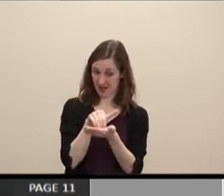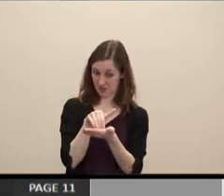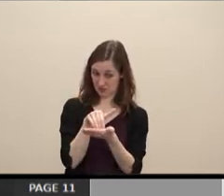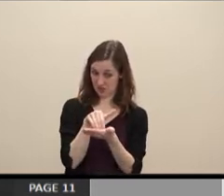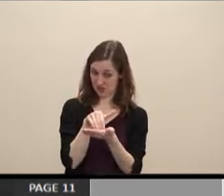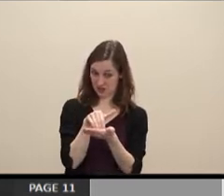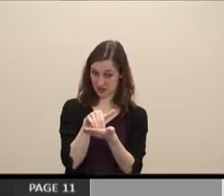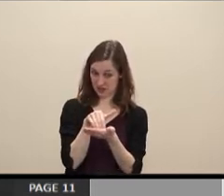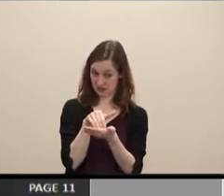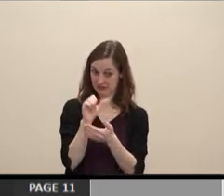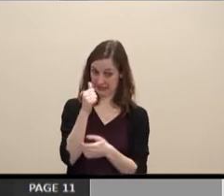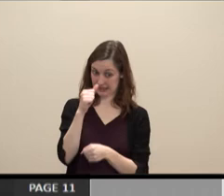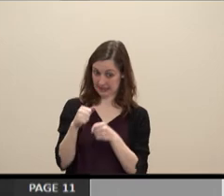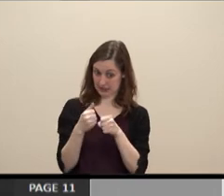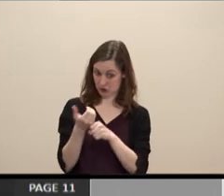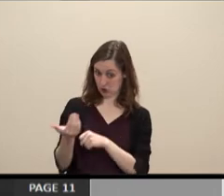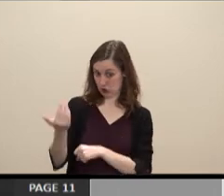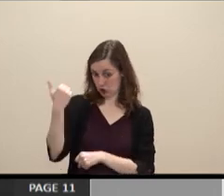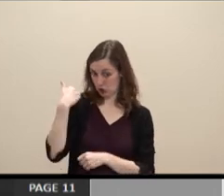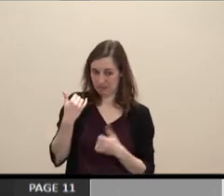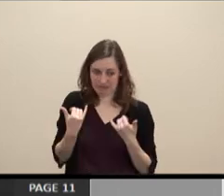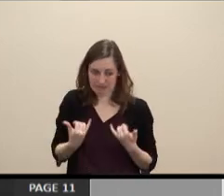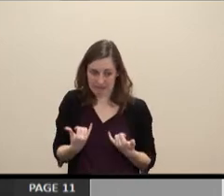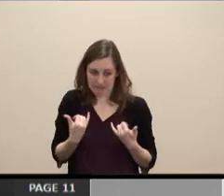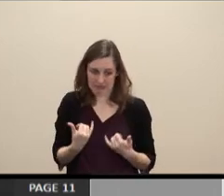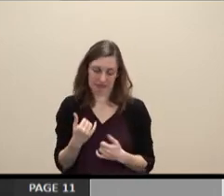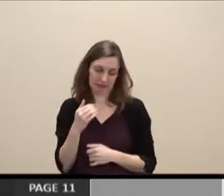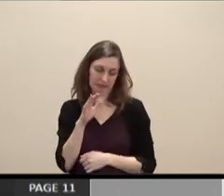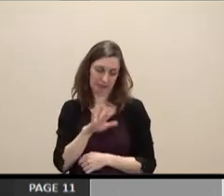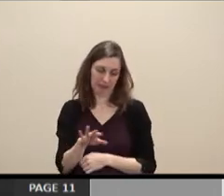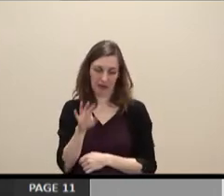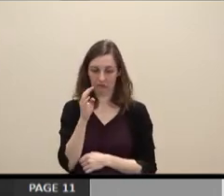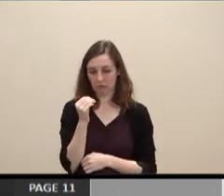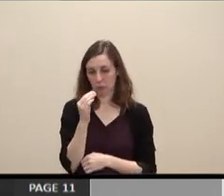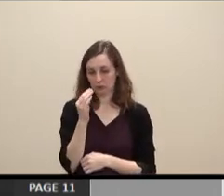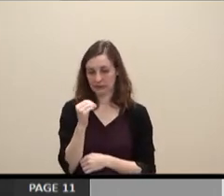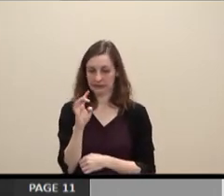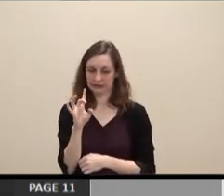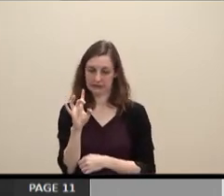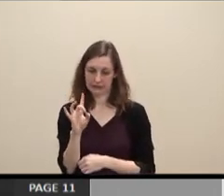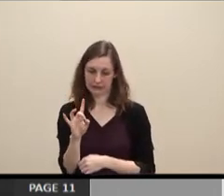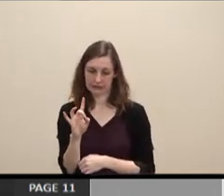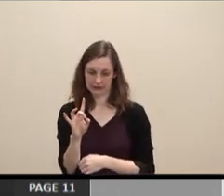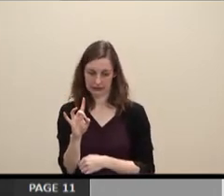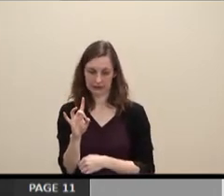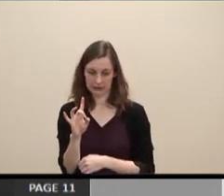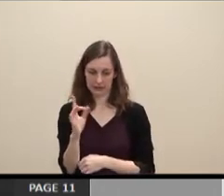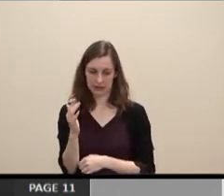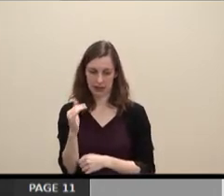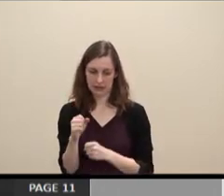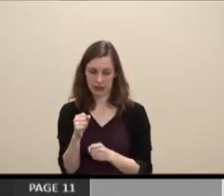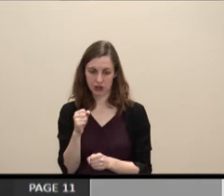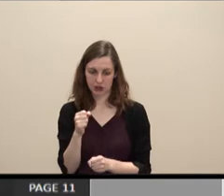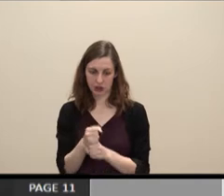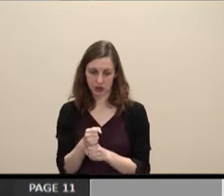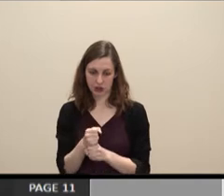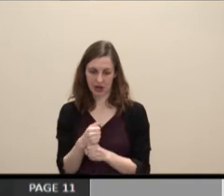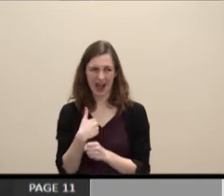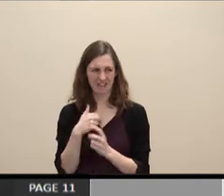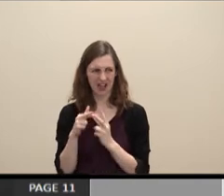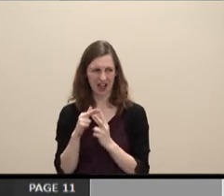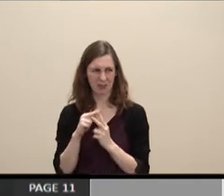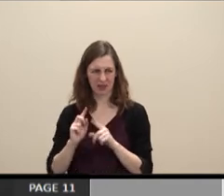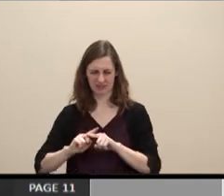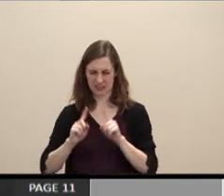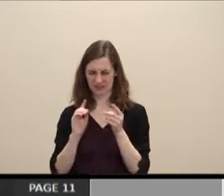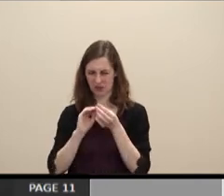15,000 10 years ago to about 14,800 this past year. Now I've got a couple of different numbers I'm going to